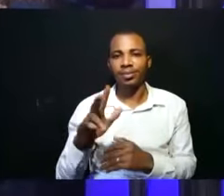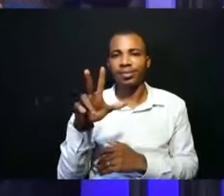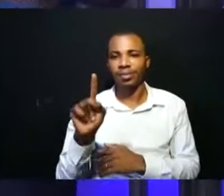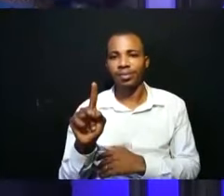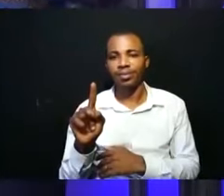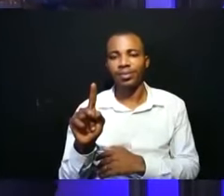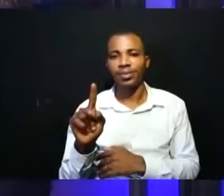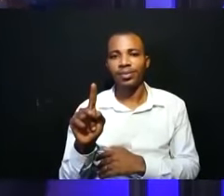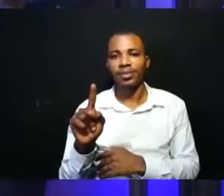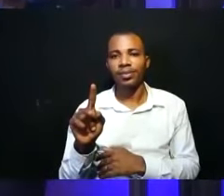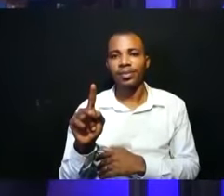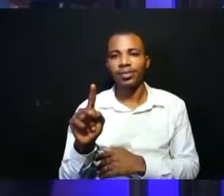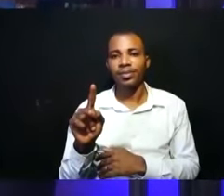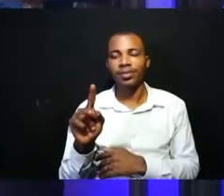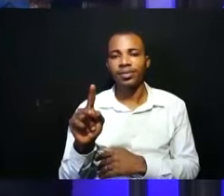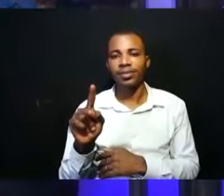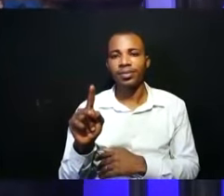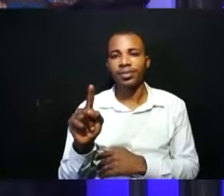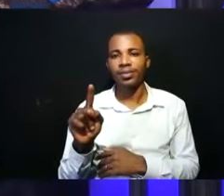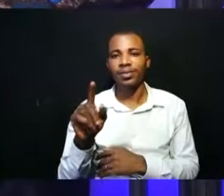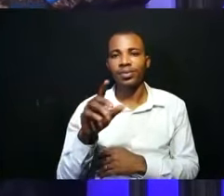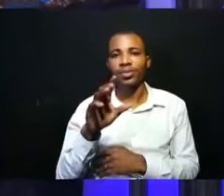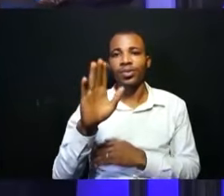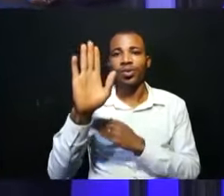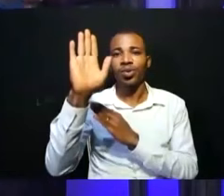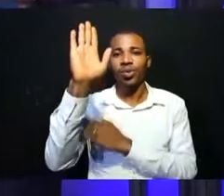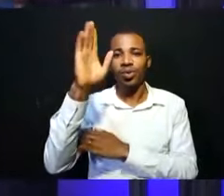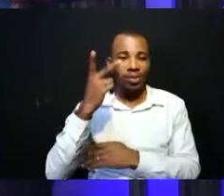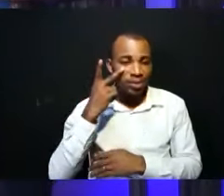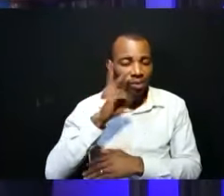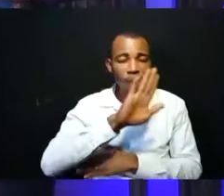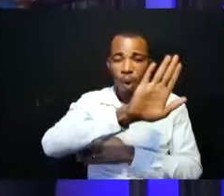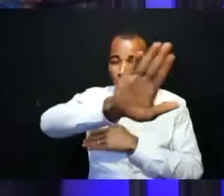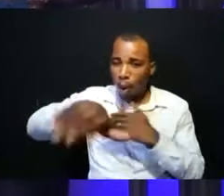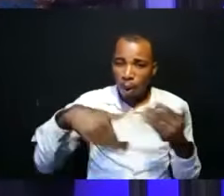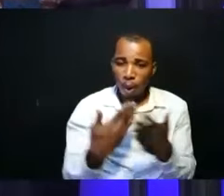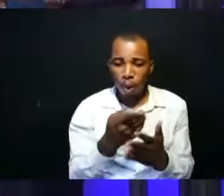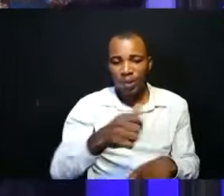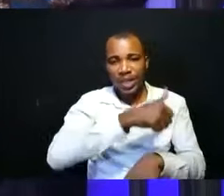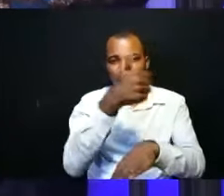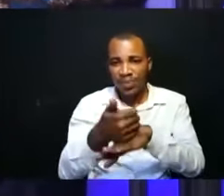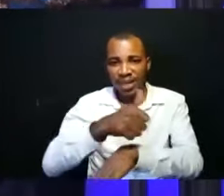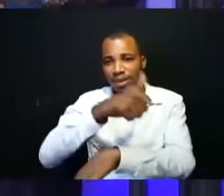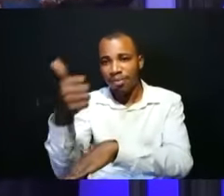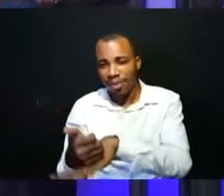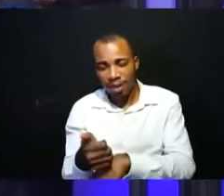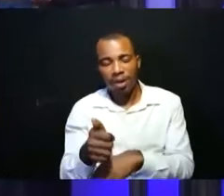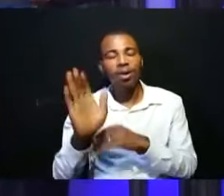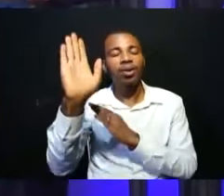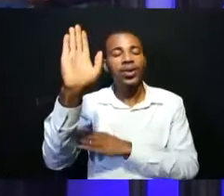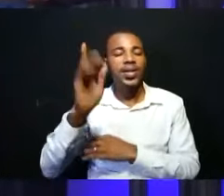Verse 31. God saw all that he had made, and it was very